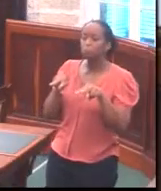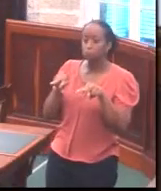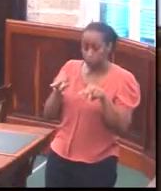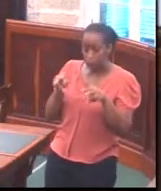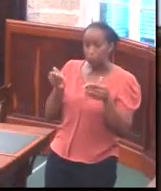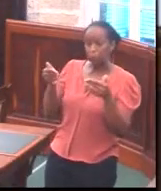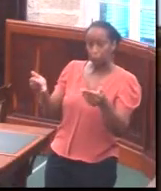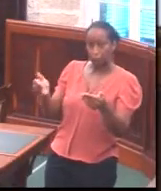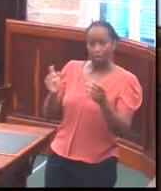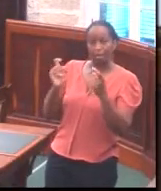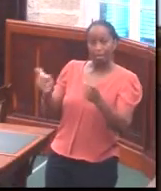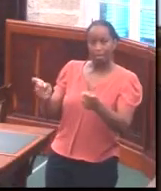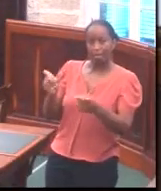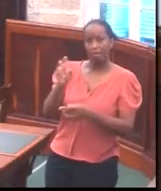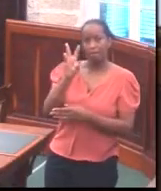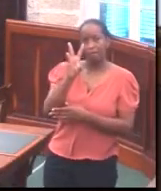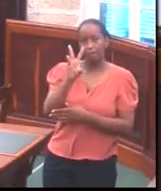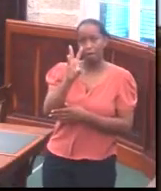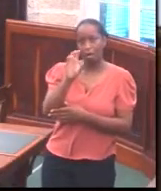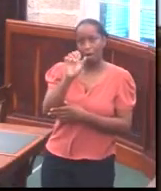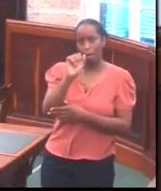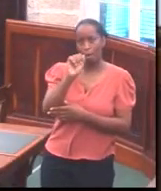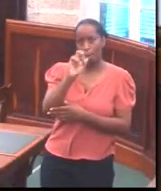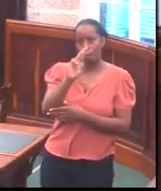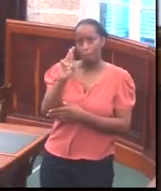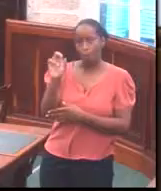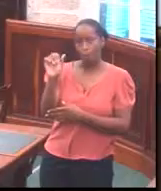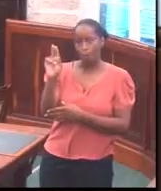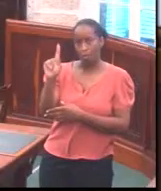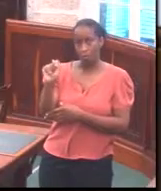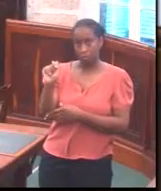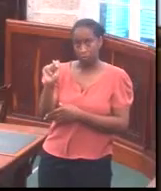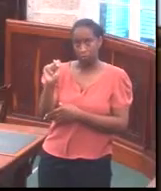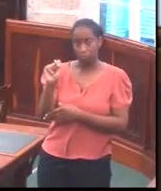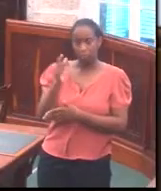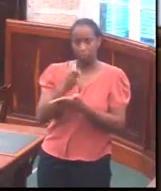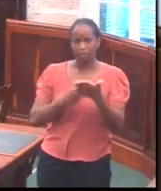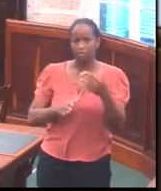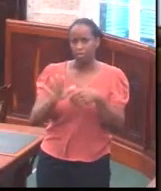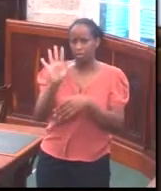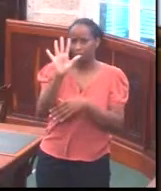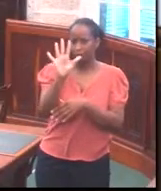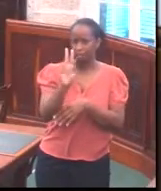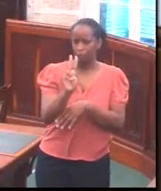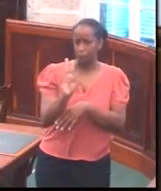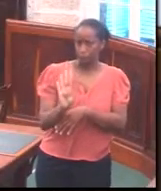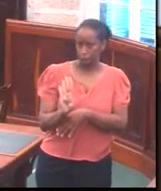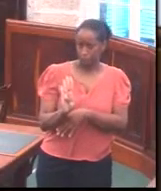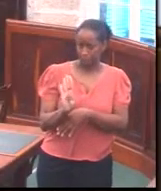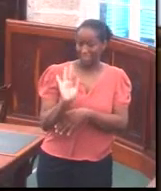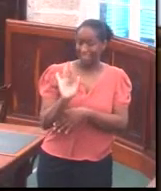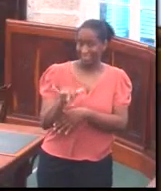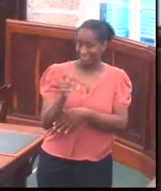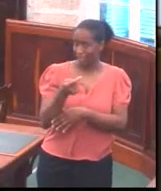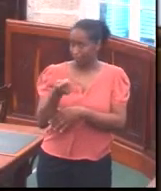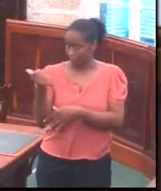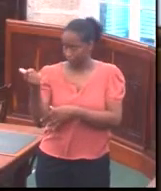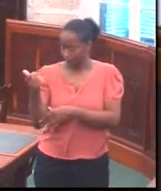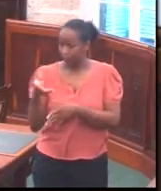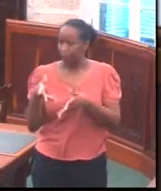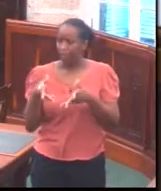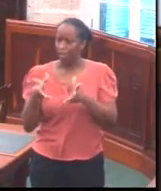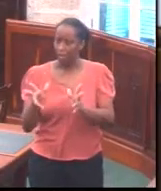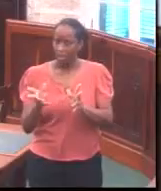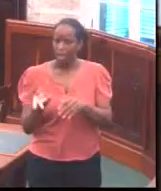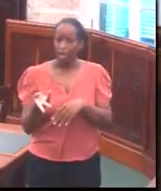5.2b, the one that is amended and removed, was allowing two authorized officers, that is to say the